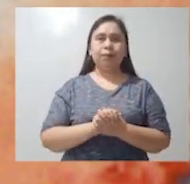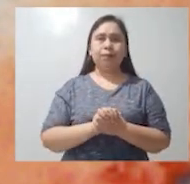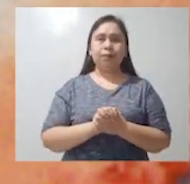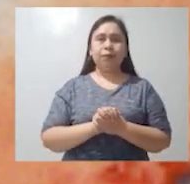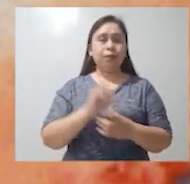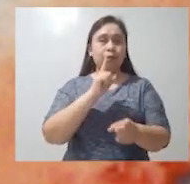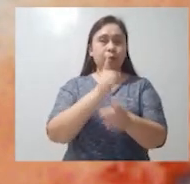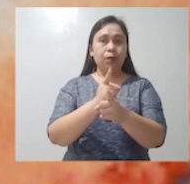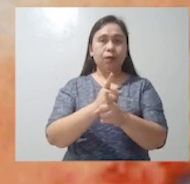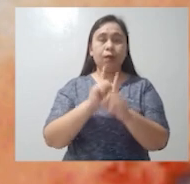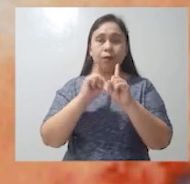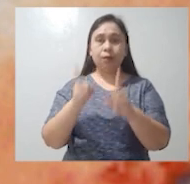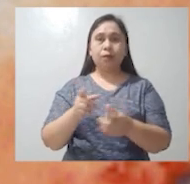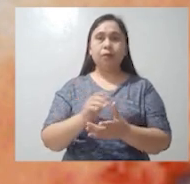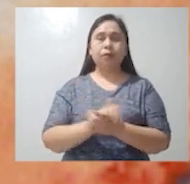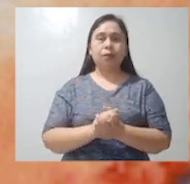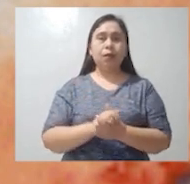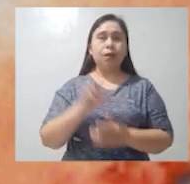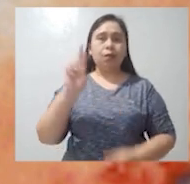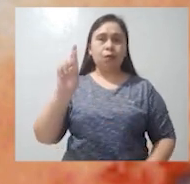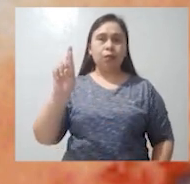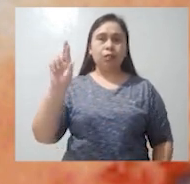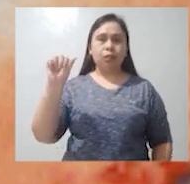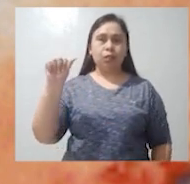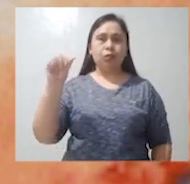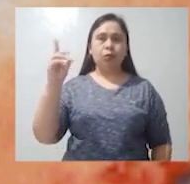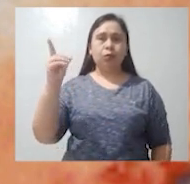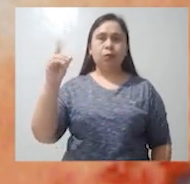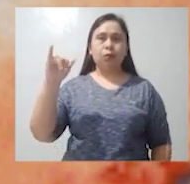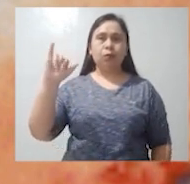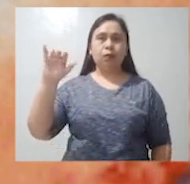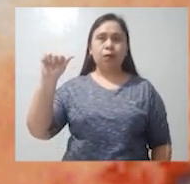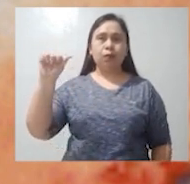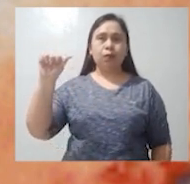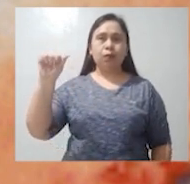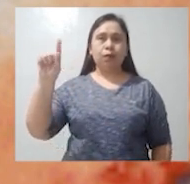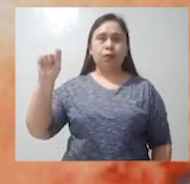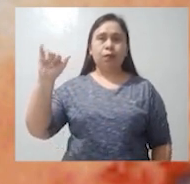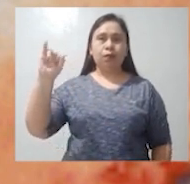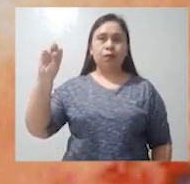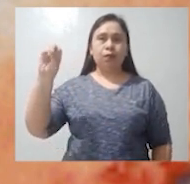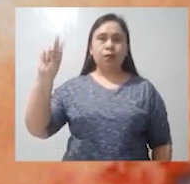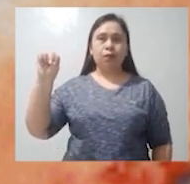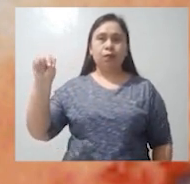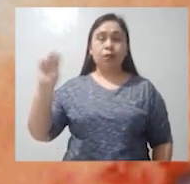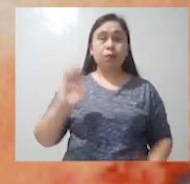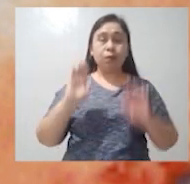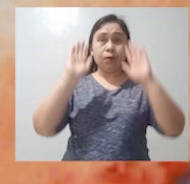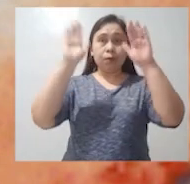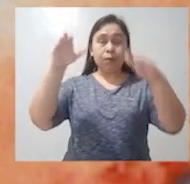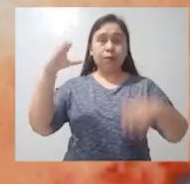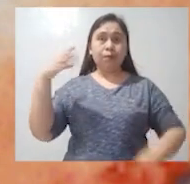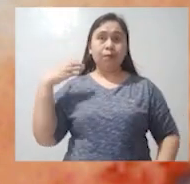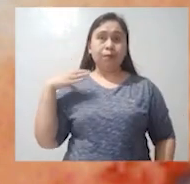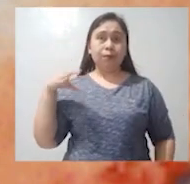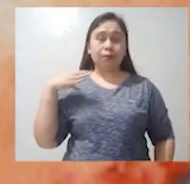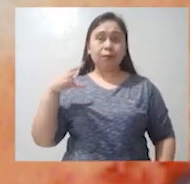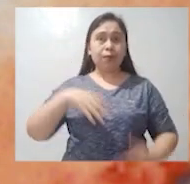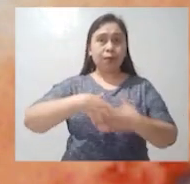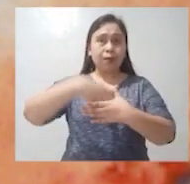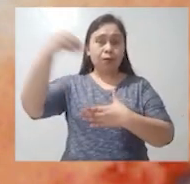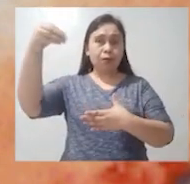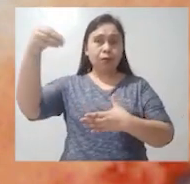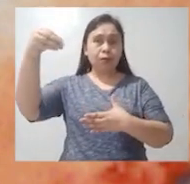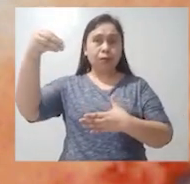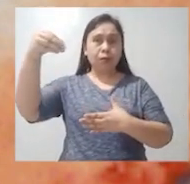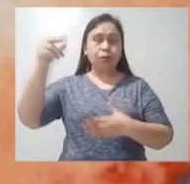The correct answer, radiation. When we hang laundry outside to dry under the sun, we are using the sun's